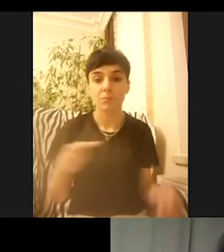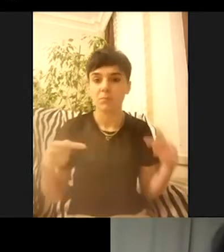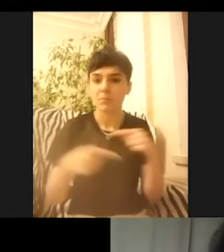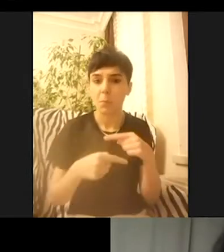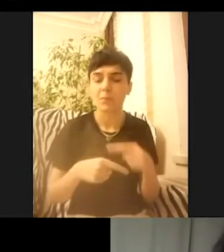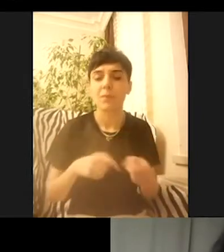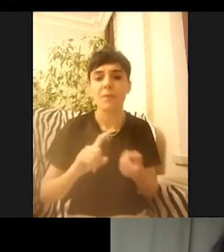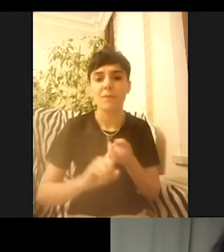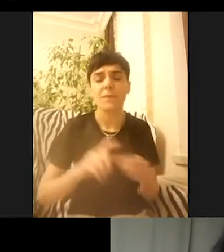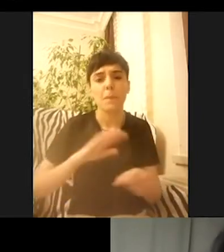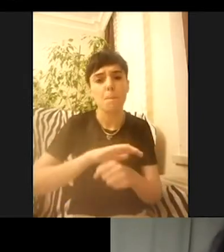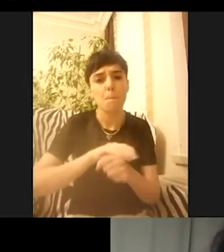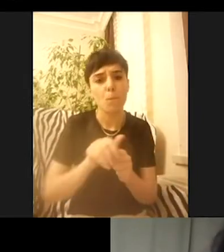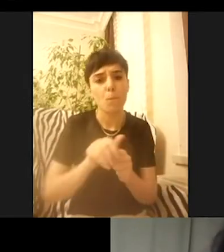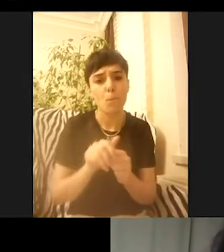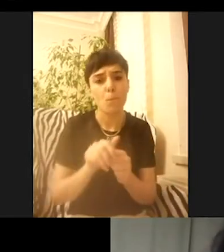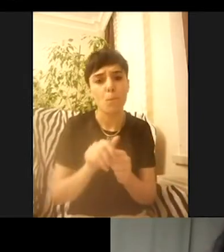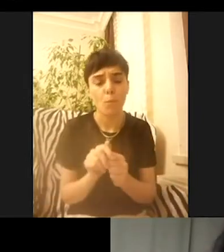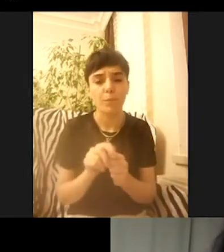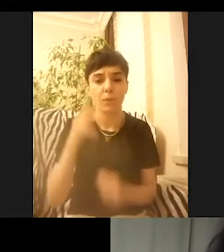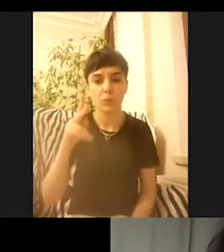forget it. And I just